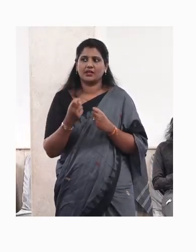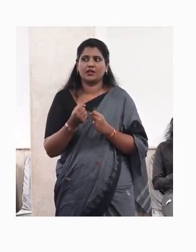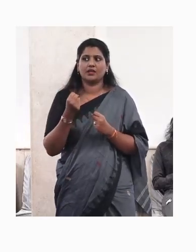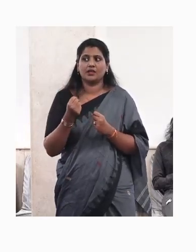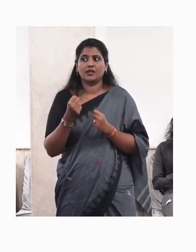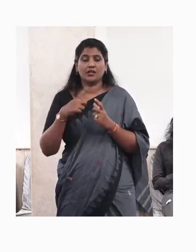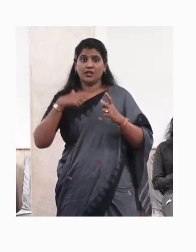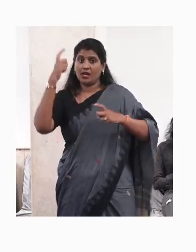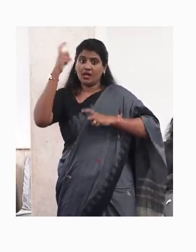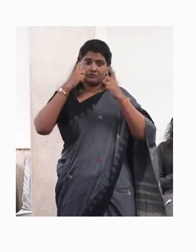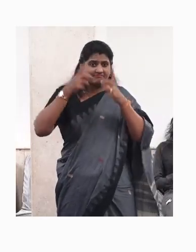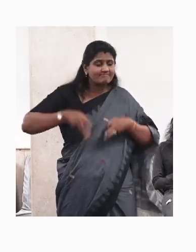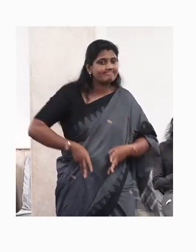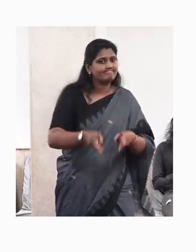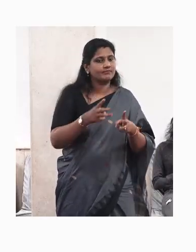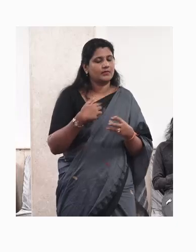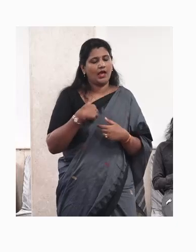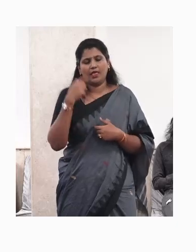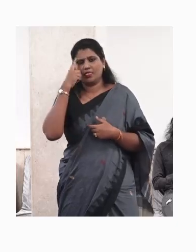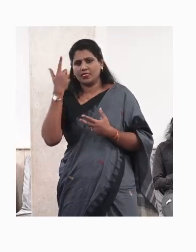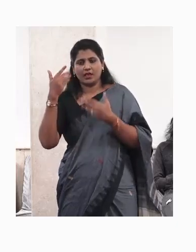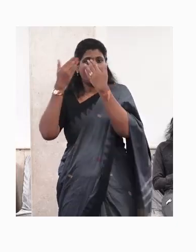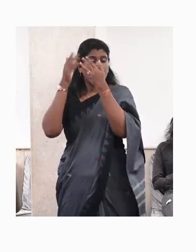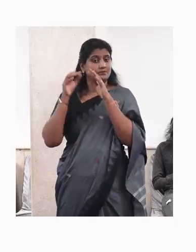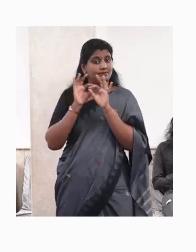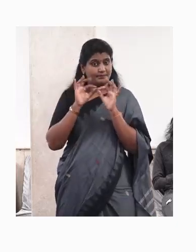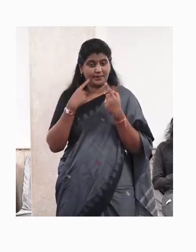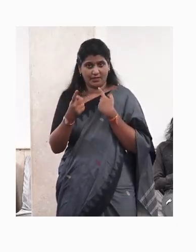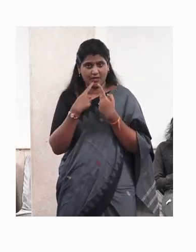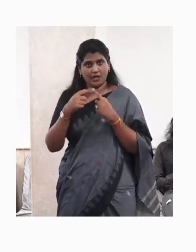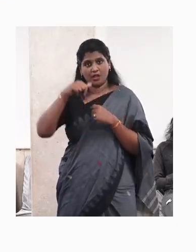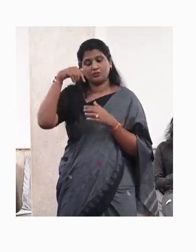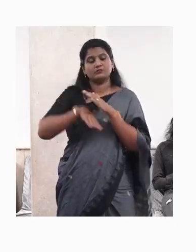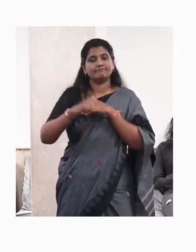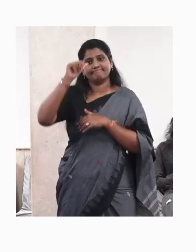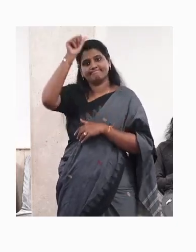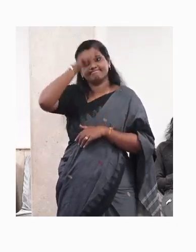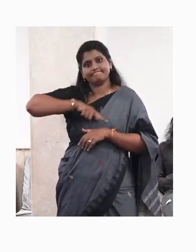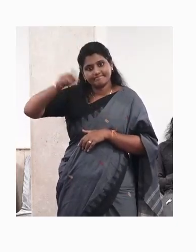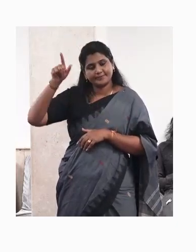an expression pathway. So I think open dialogue in the Indian context